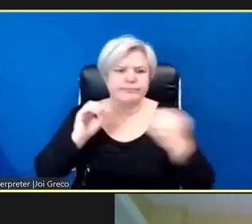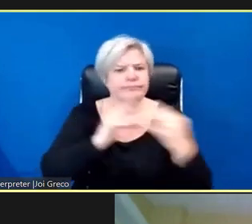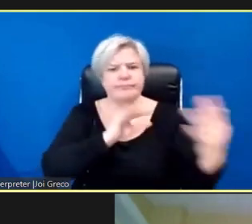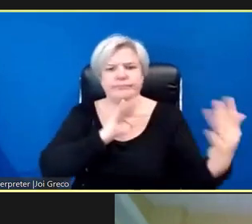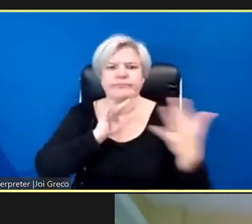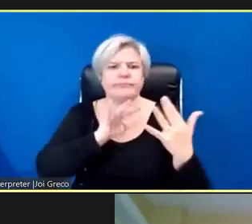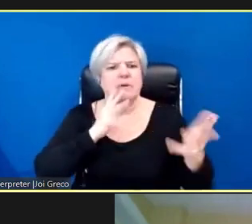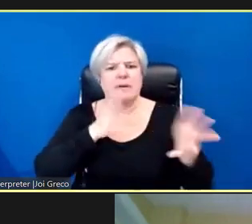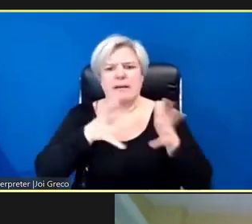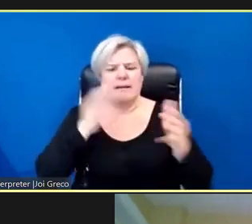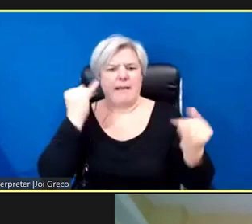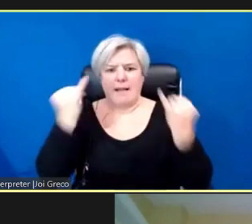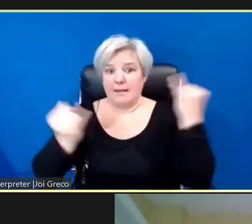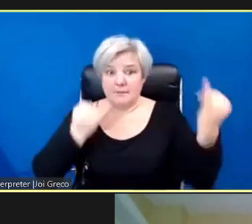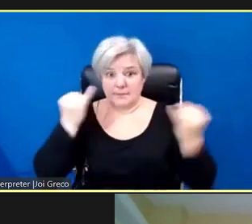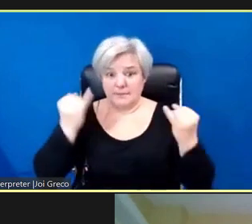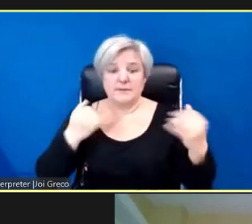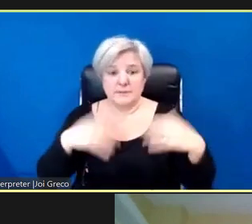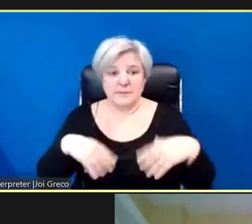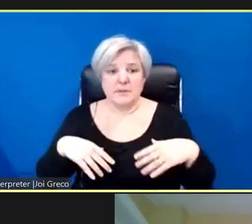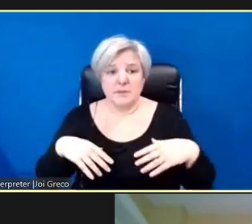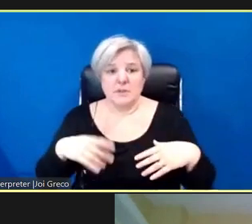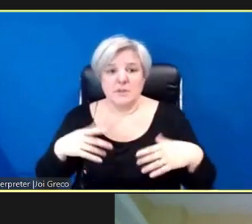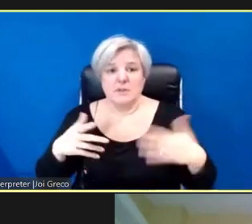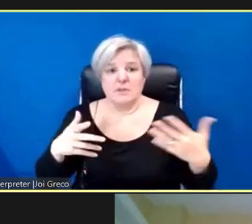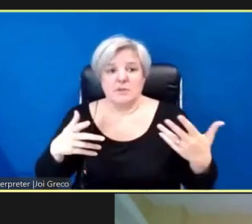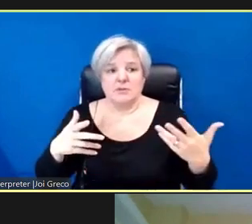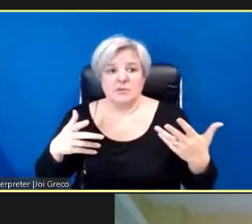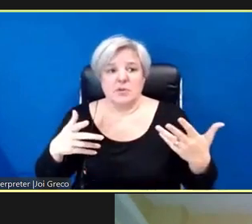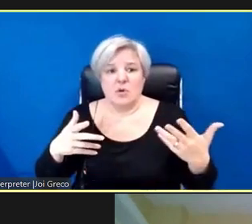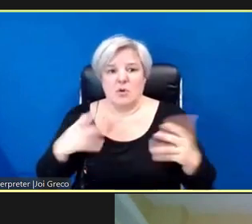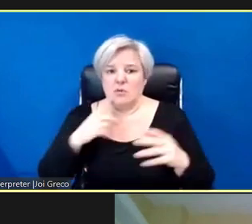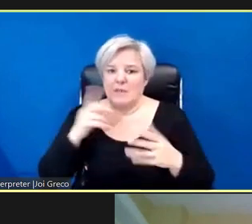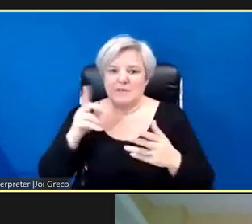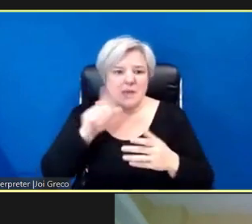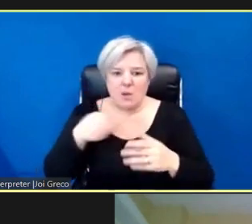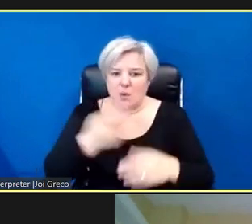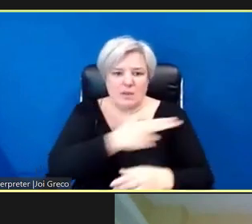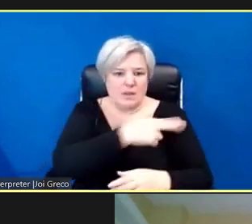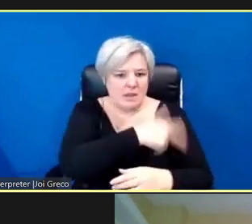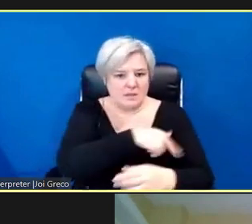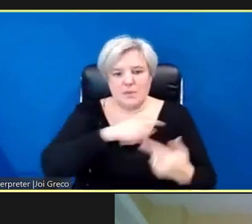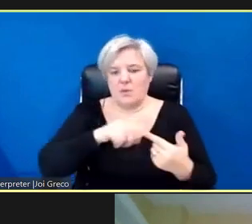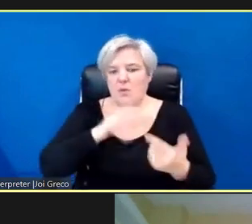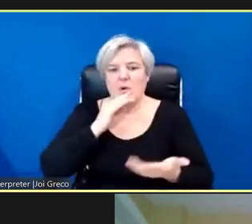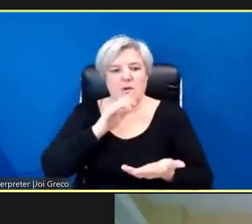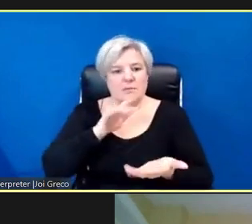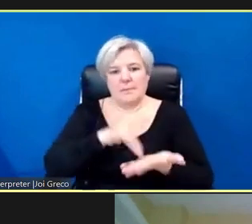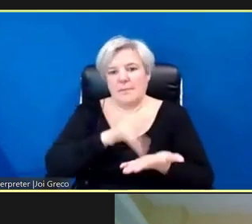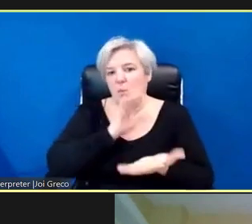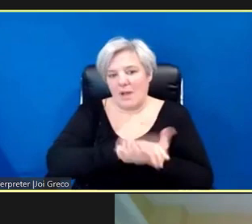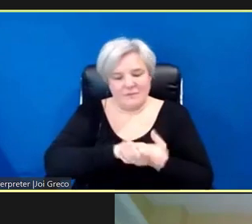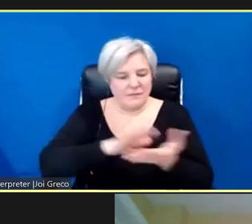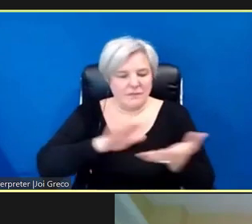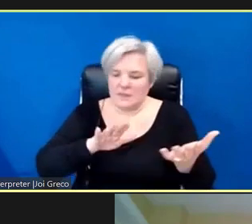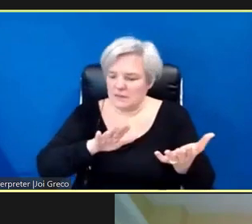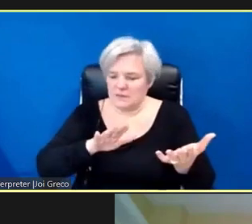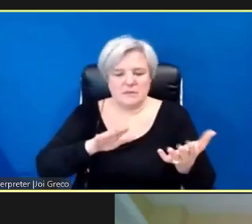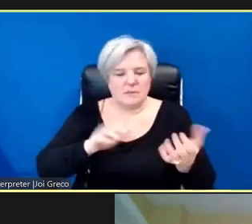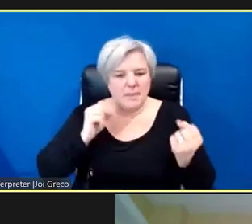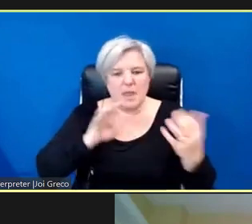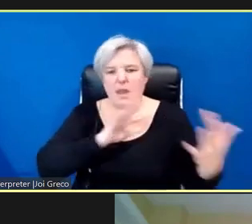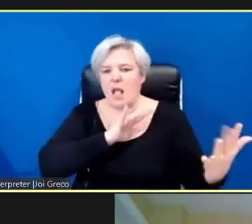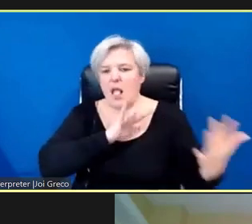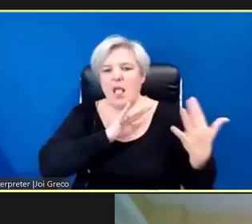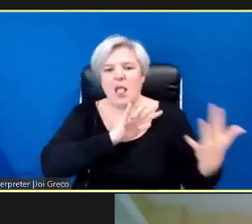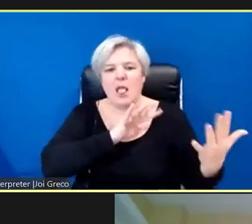a hospital or just a birth center or a midwife. It just started some great conversations there. Randy, do you